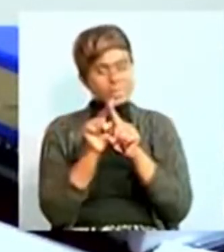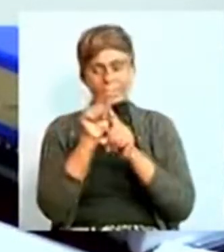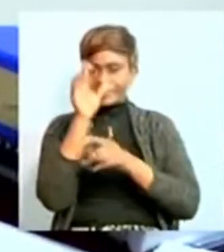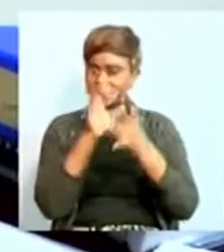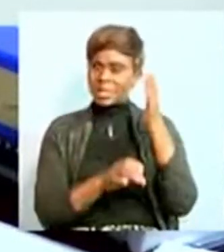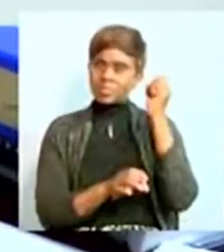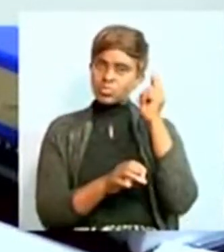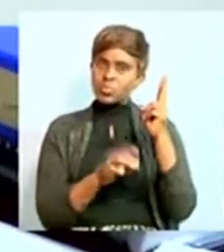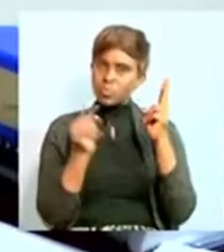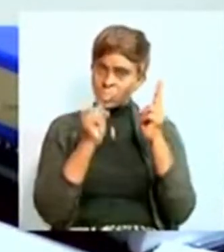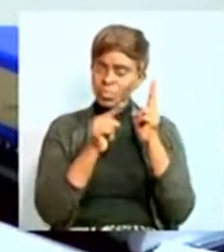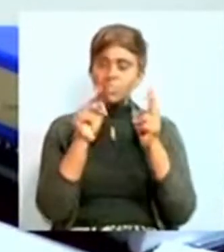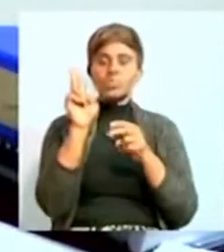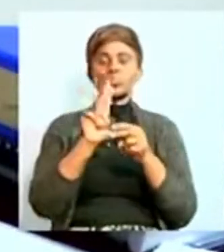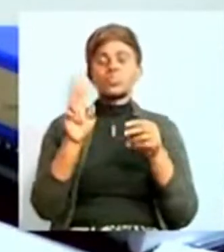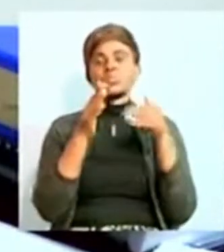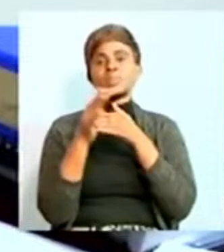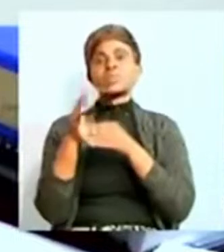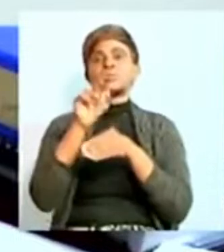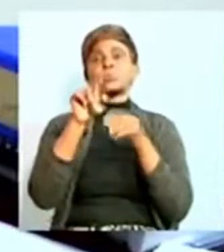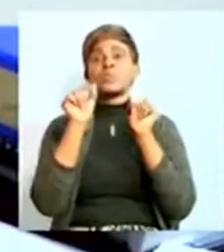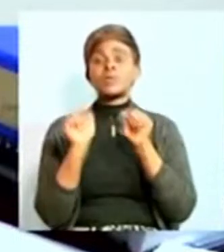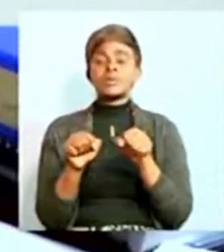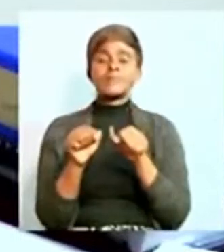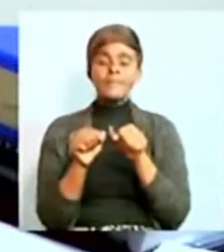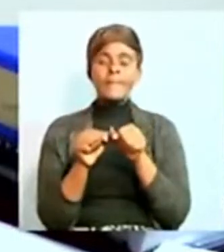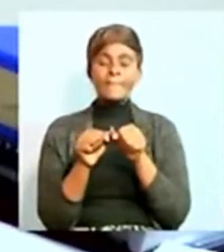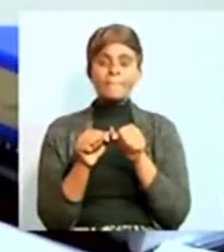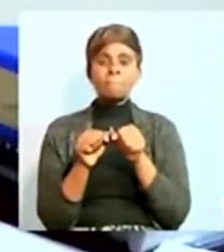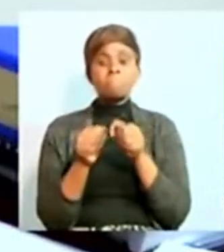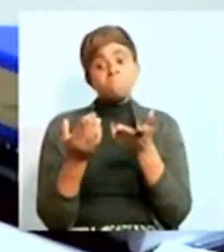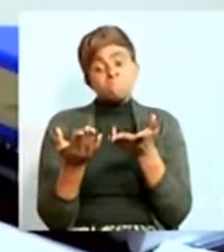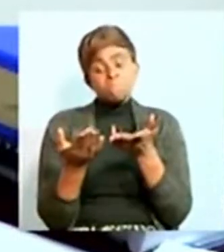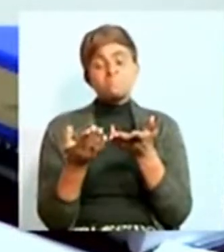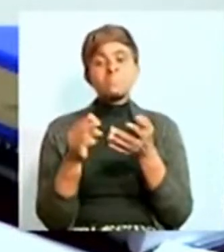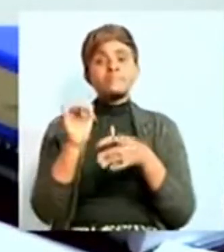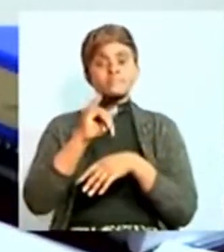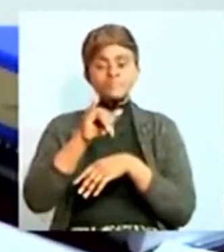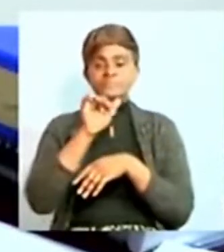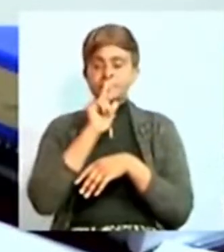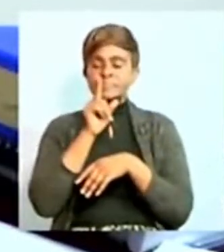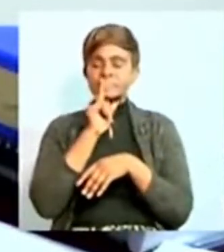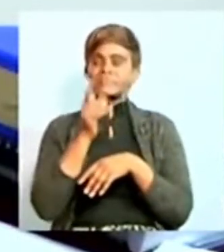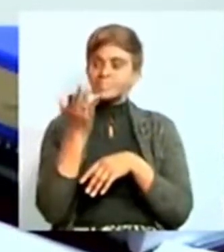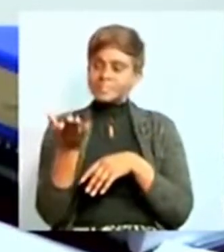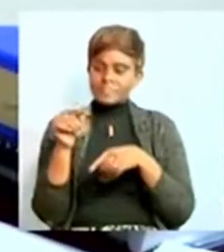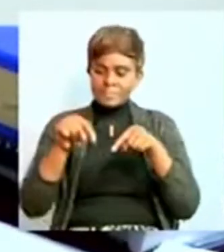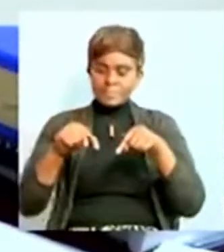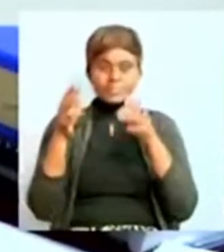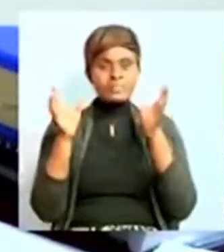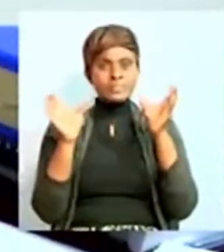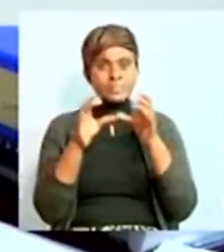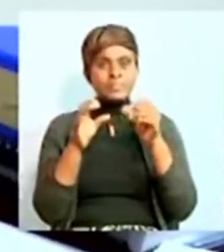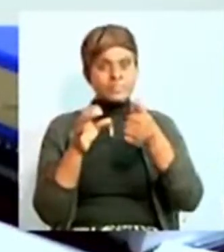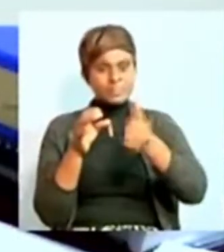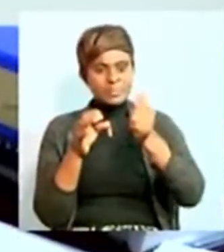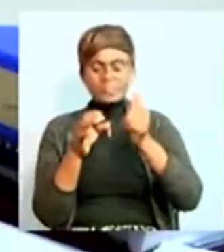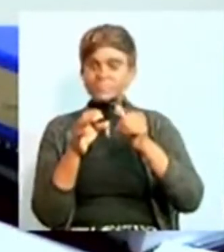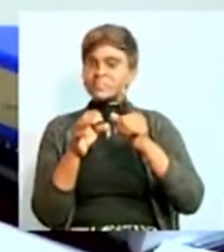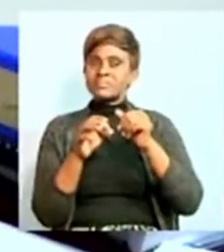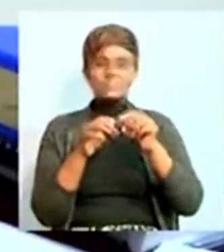Cap 12 can be used against you. And it is the view of this committee that you